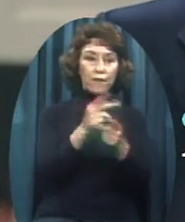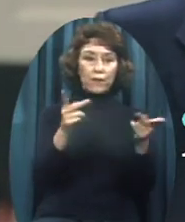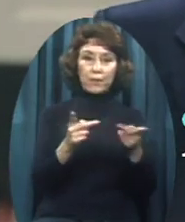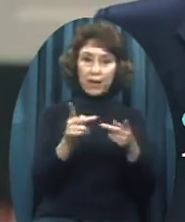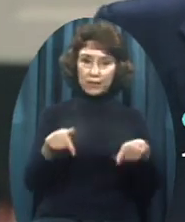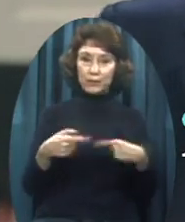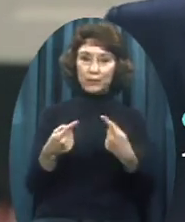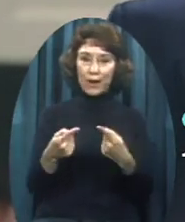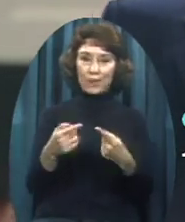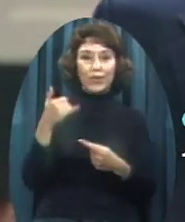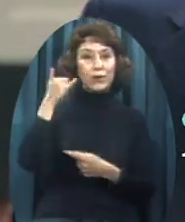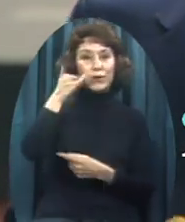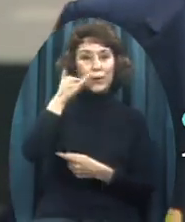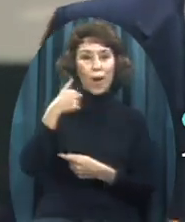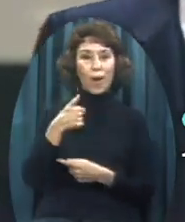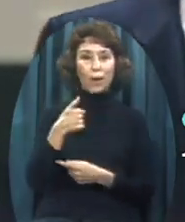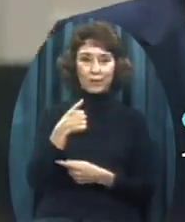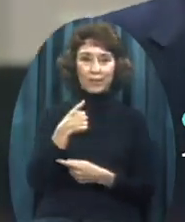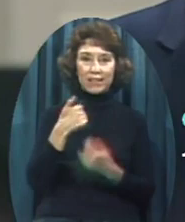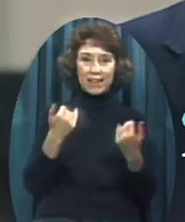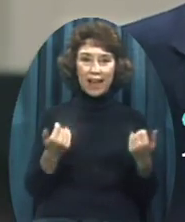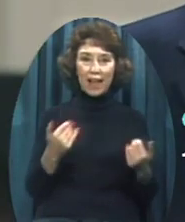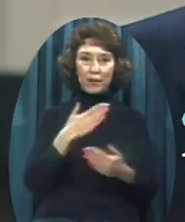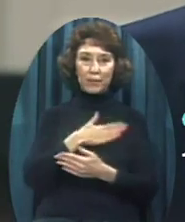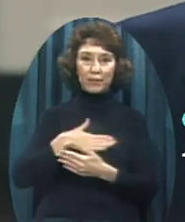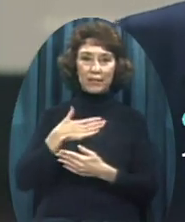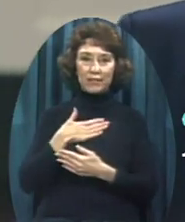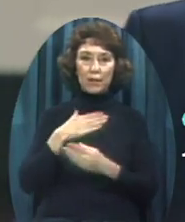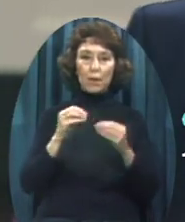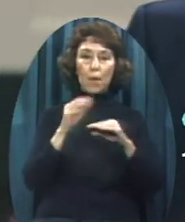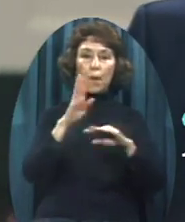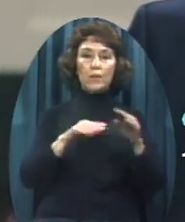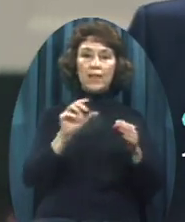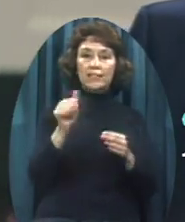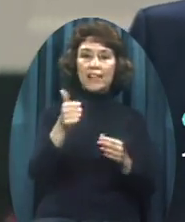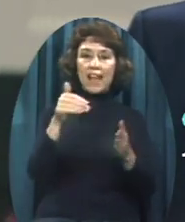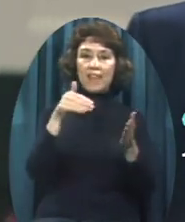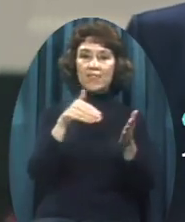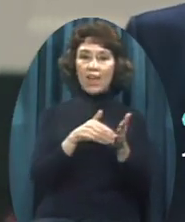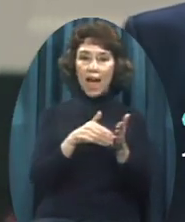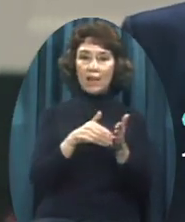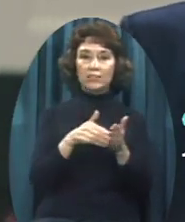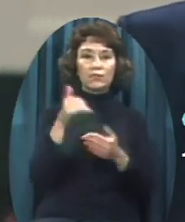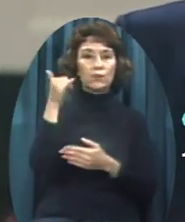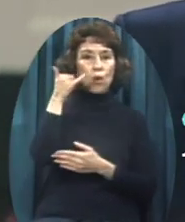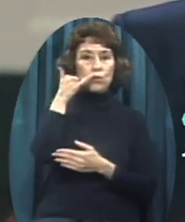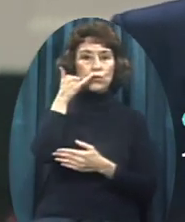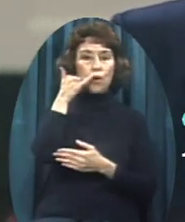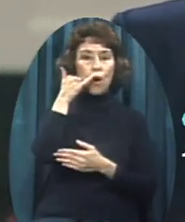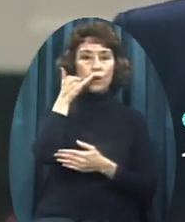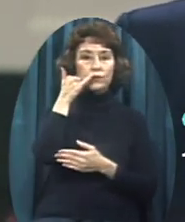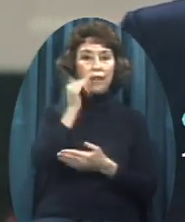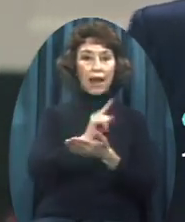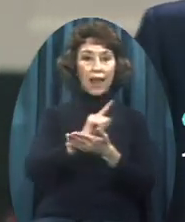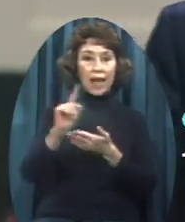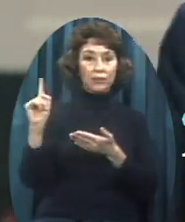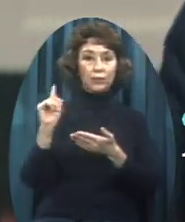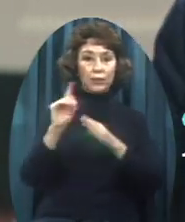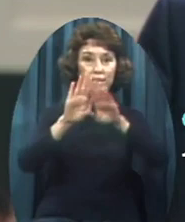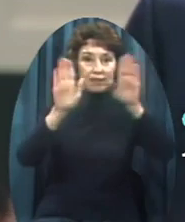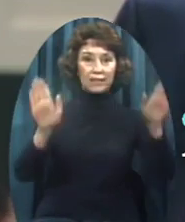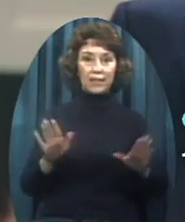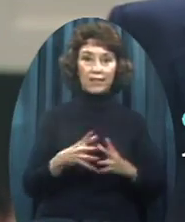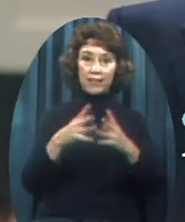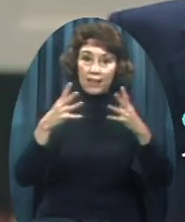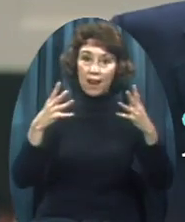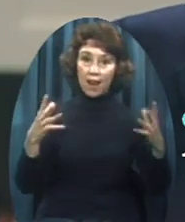right now. We took over 10,000 telephone calls last Sunday, one day. That's a lot of phone calls. And when you're